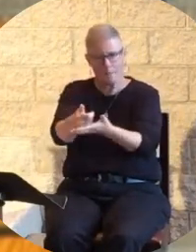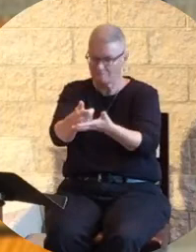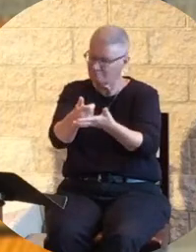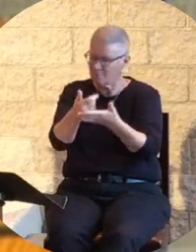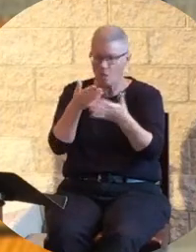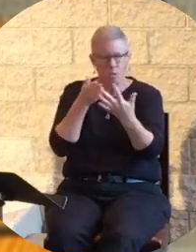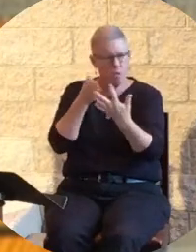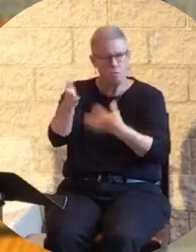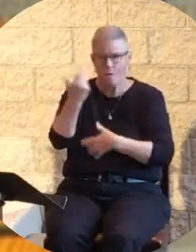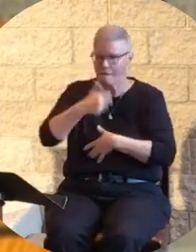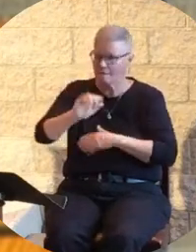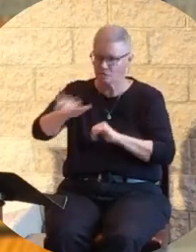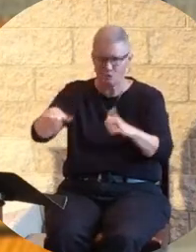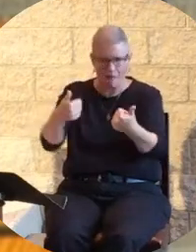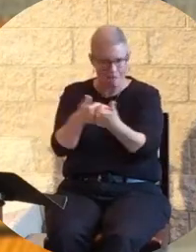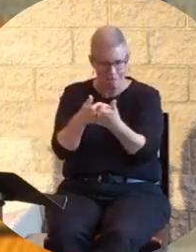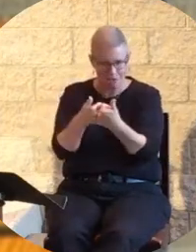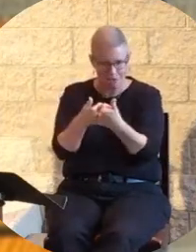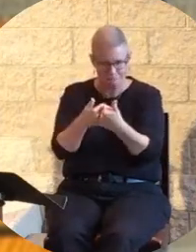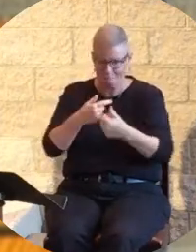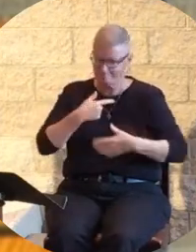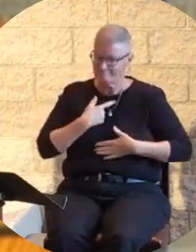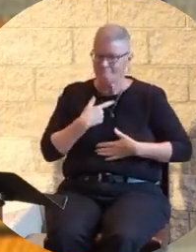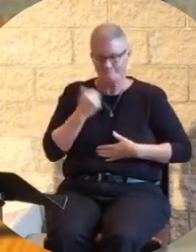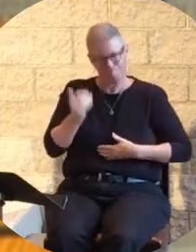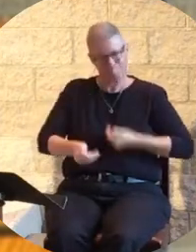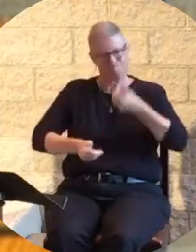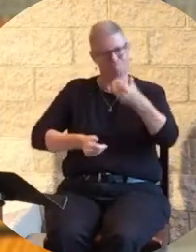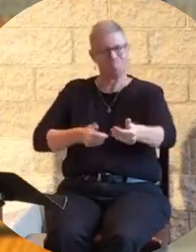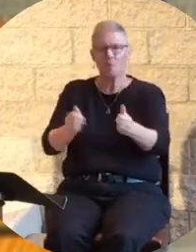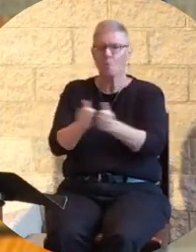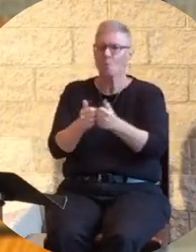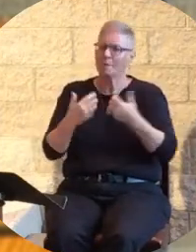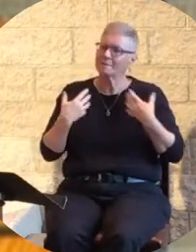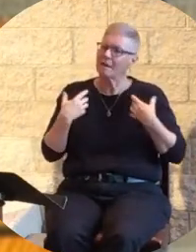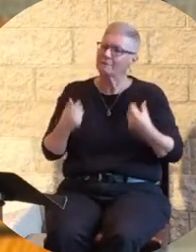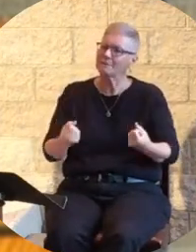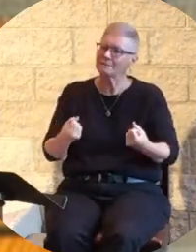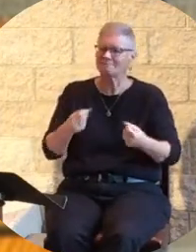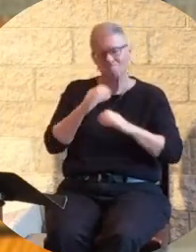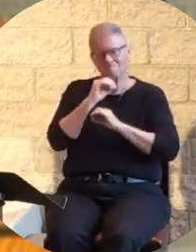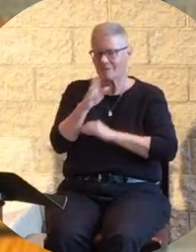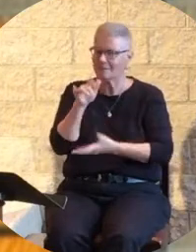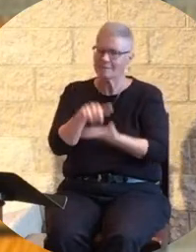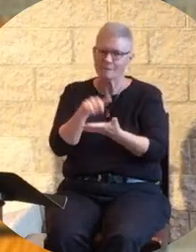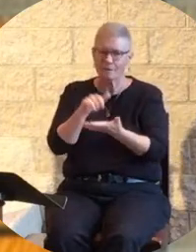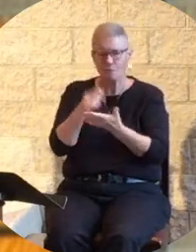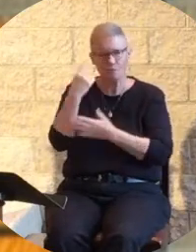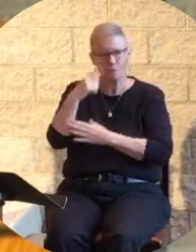faith, I move forward with confidence. Nothing is impossible for me.